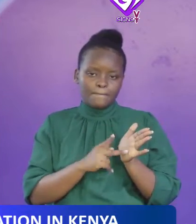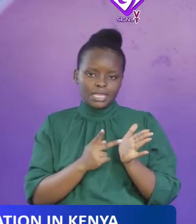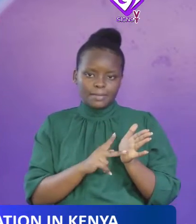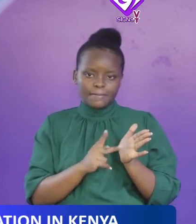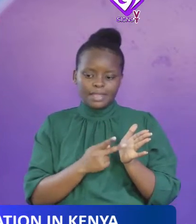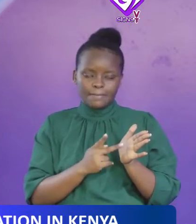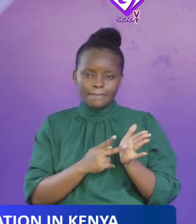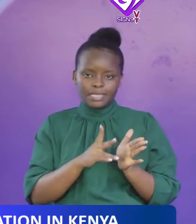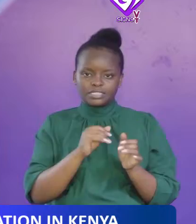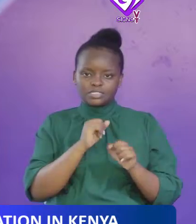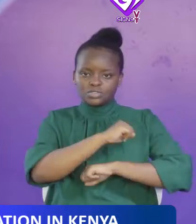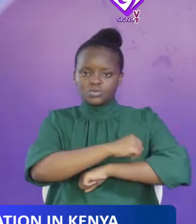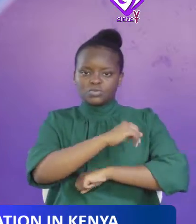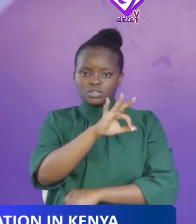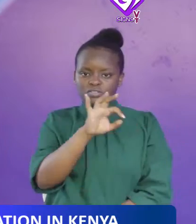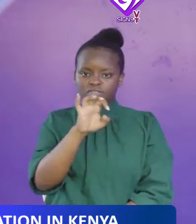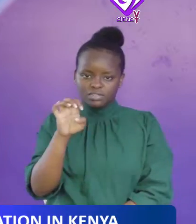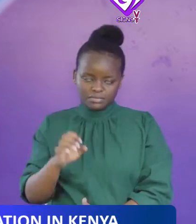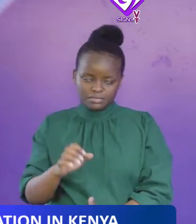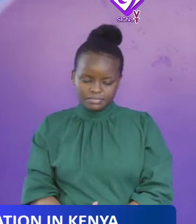school.